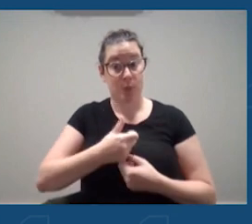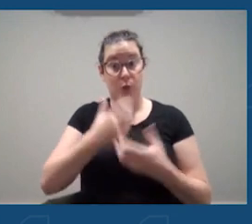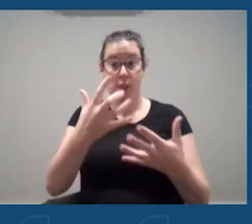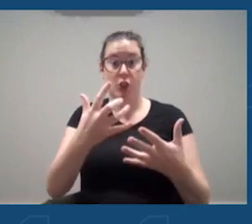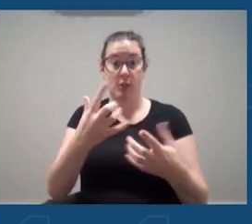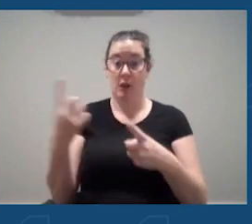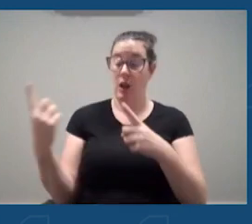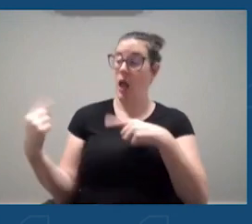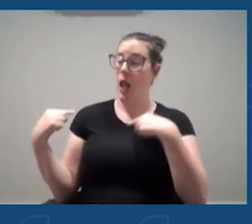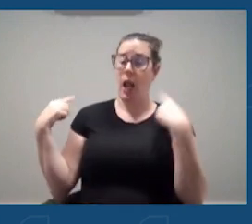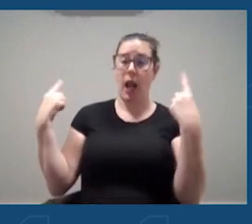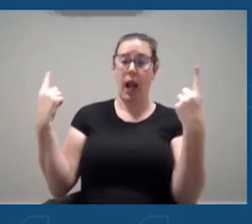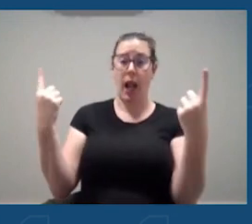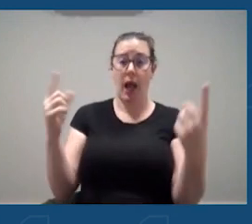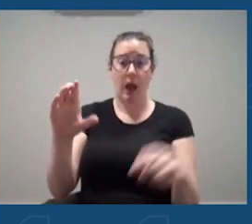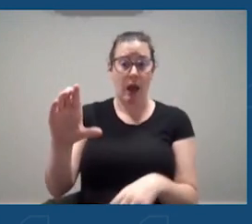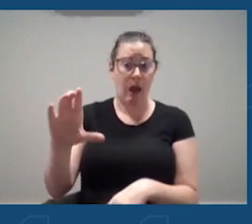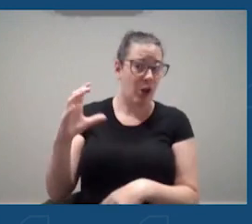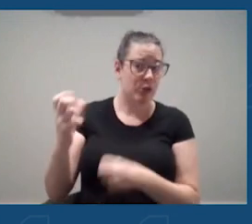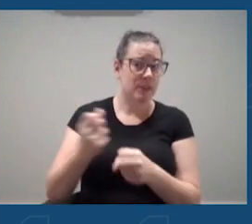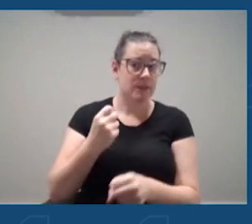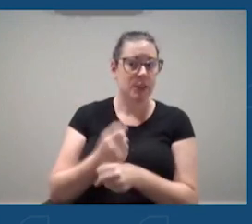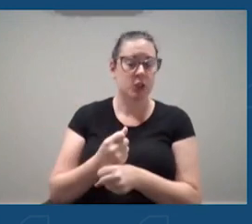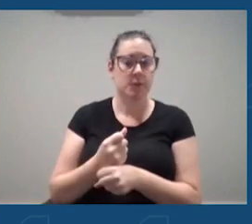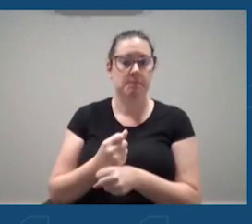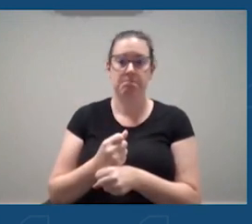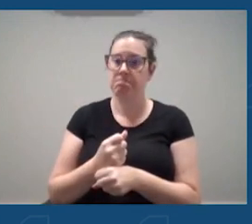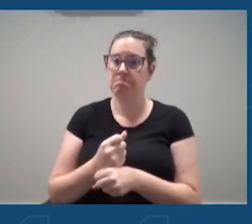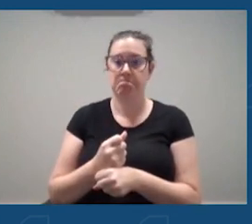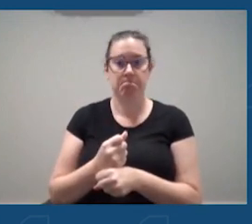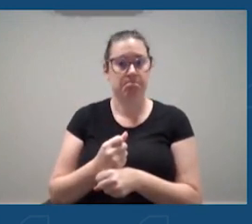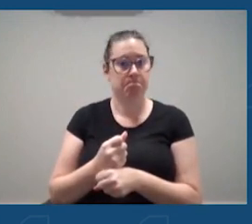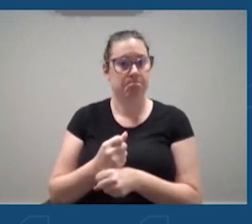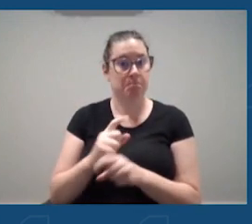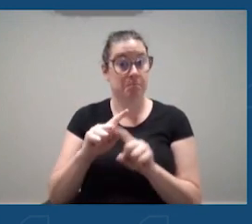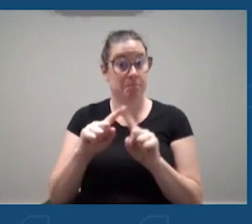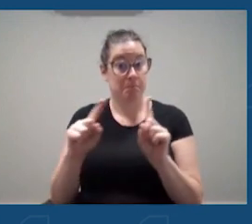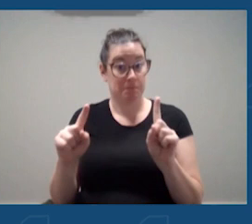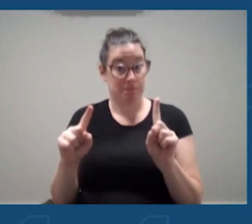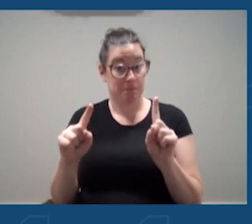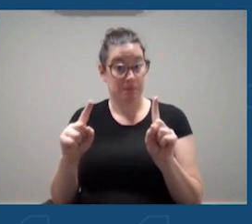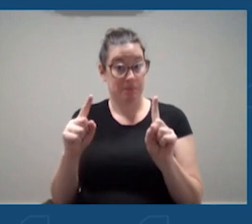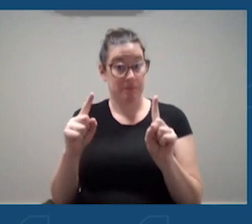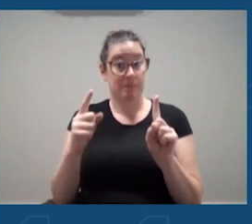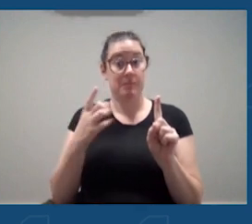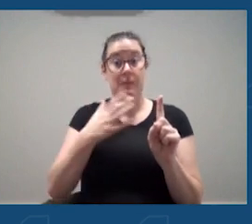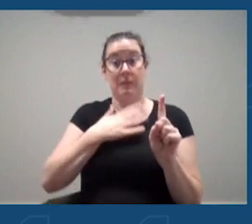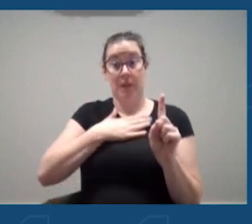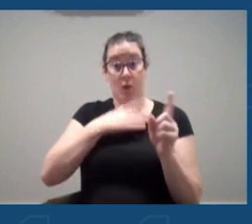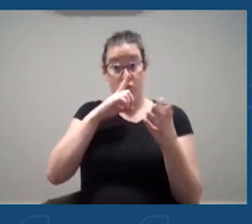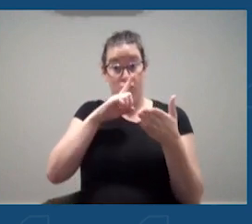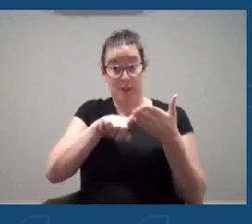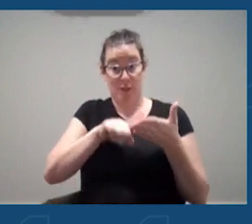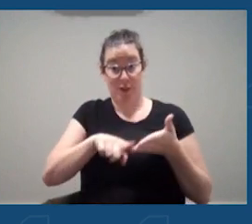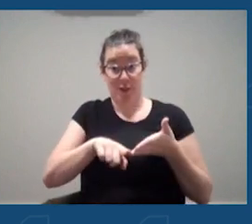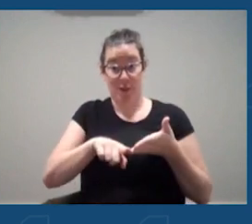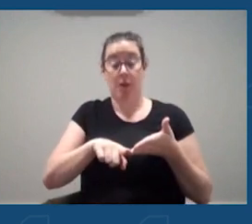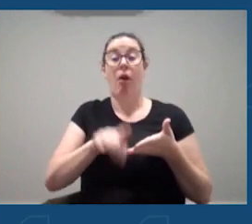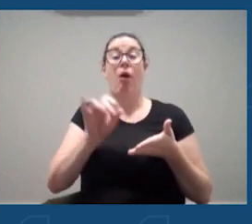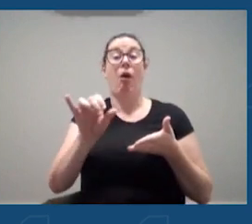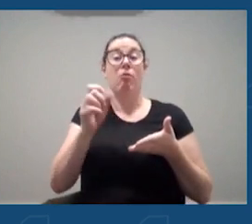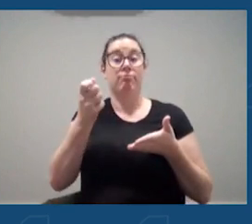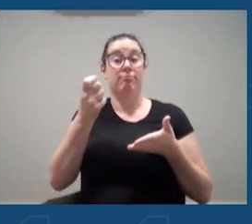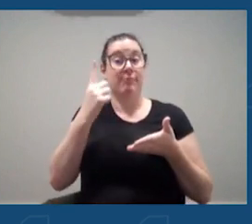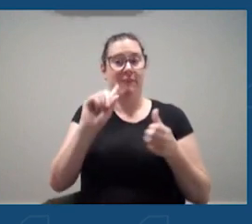for hundreds of years. But a minor piece of research on my part reveals that the